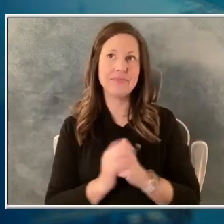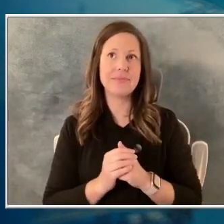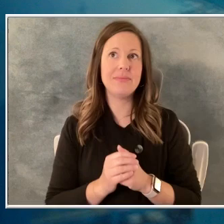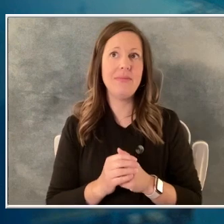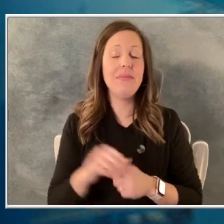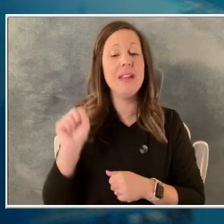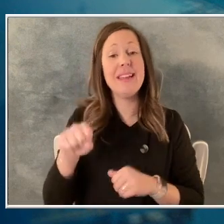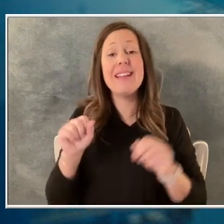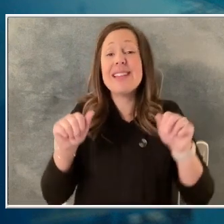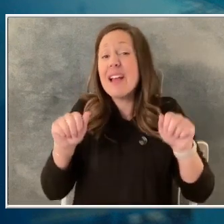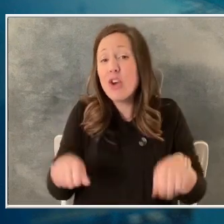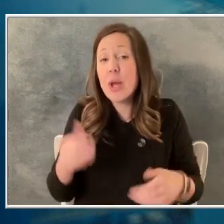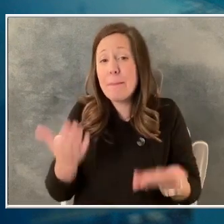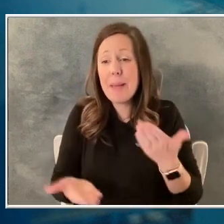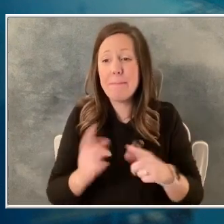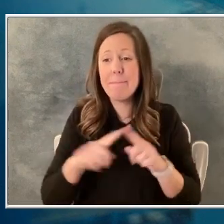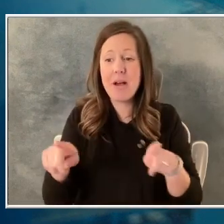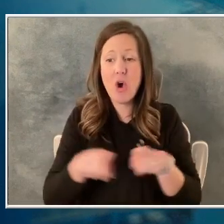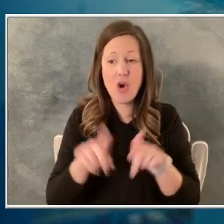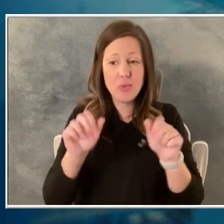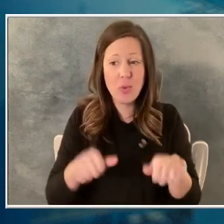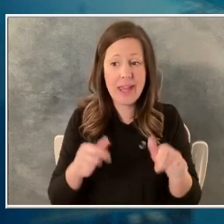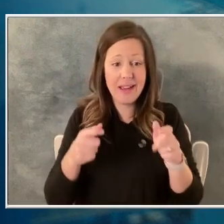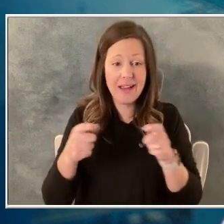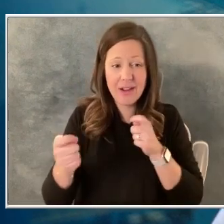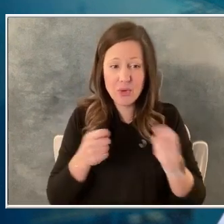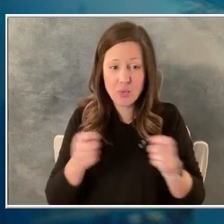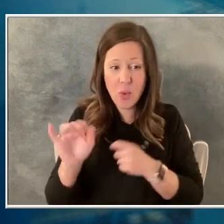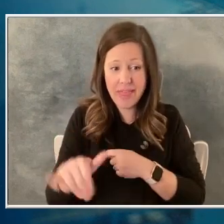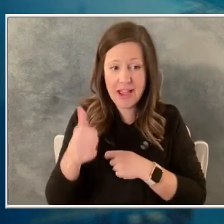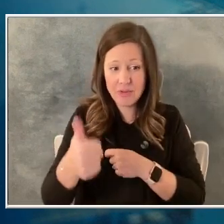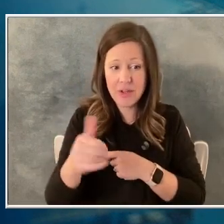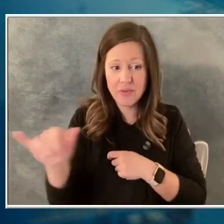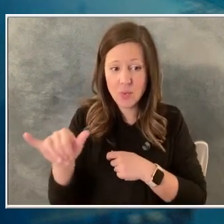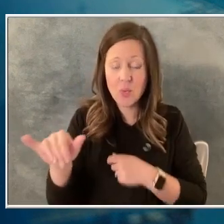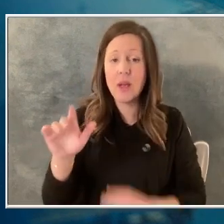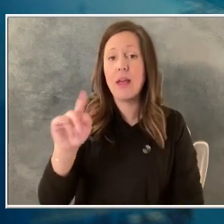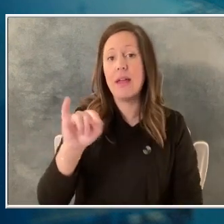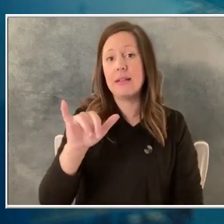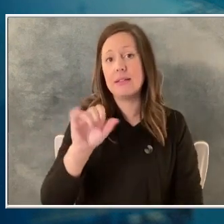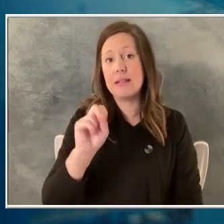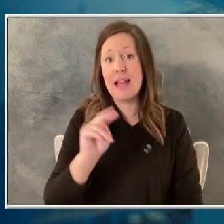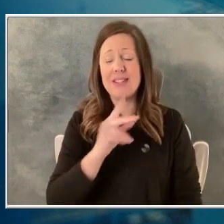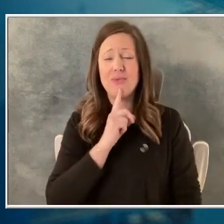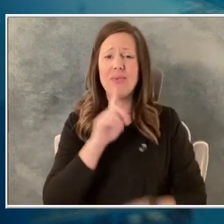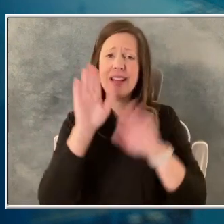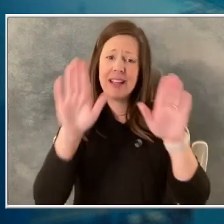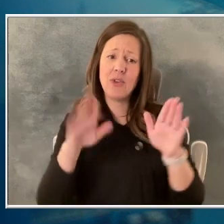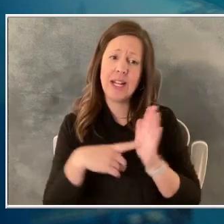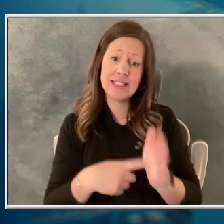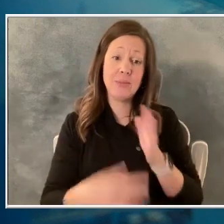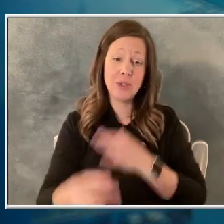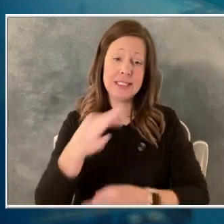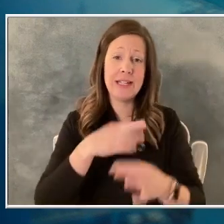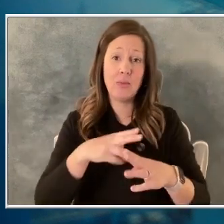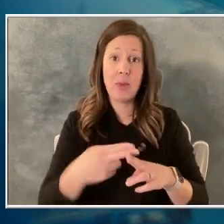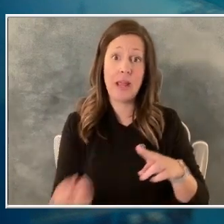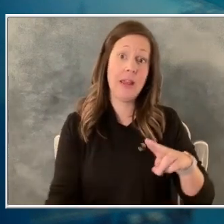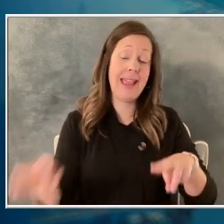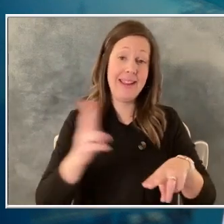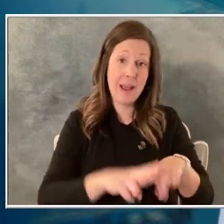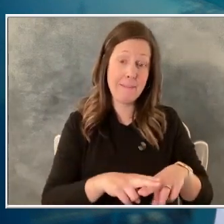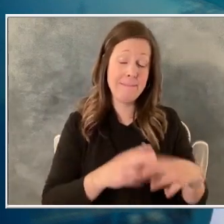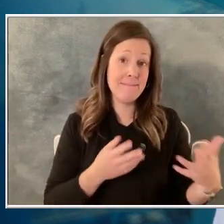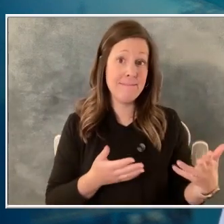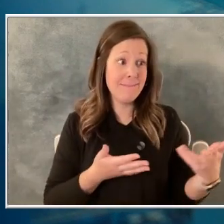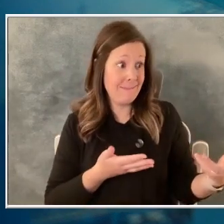that, but you can also control that yourself. Tyson's a great example. So instead of gaining weight on hormone therapy, he